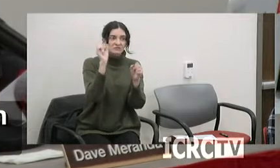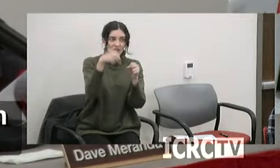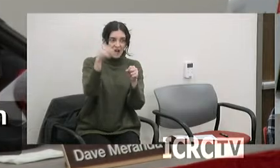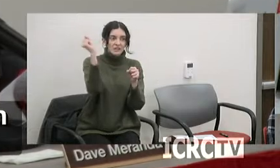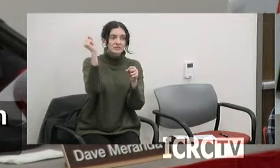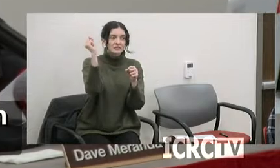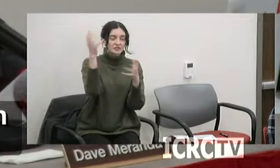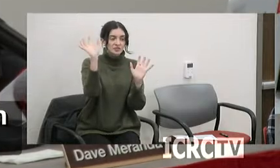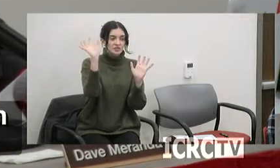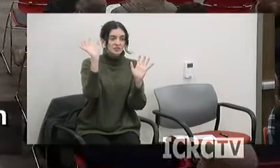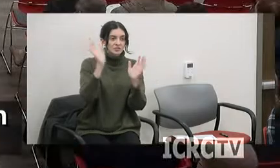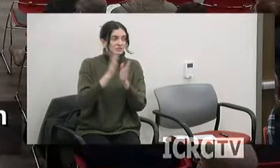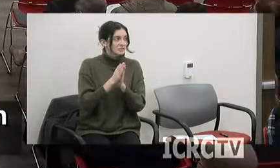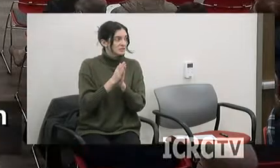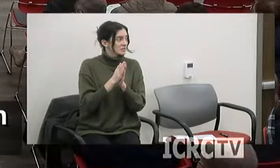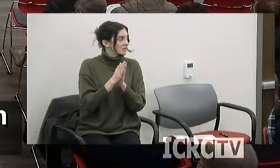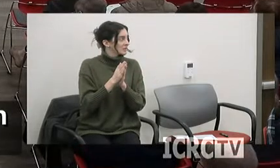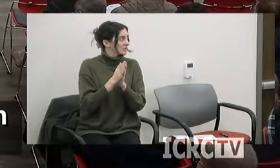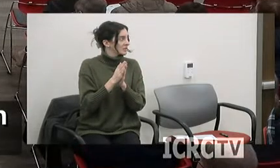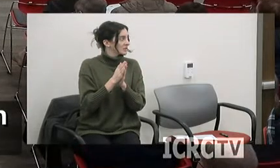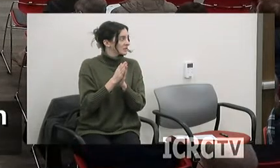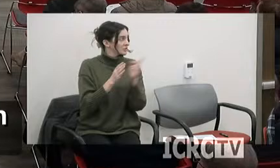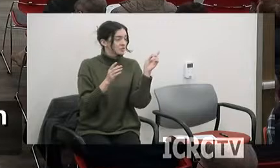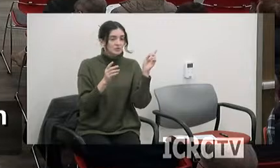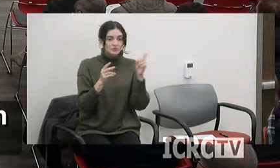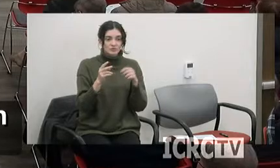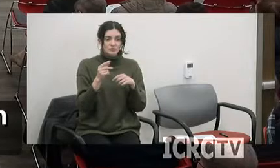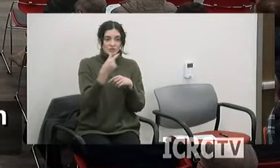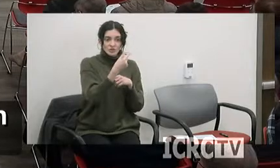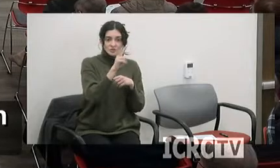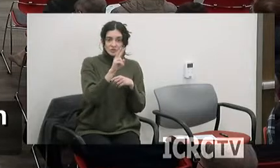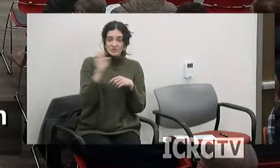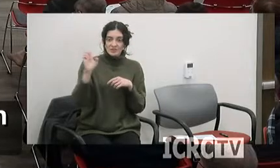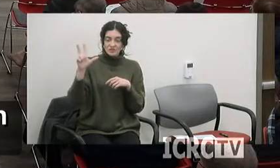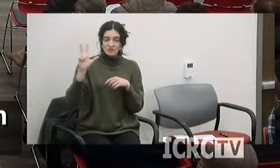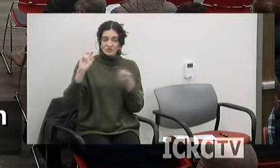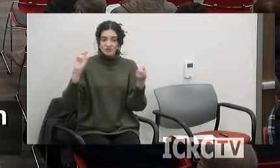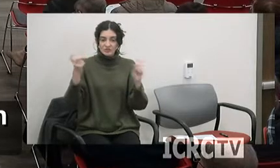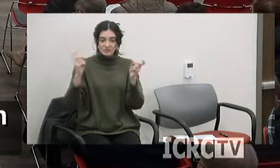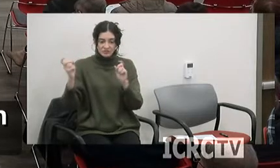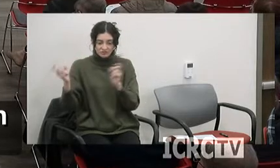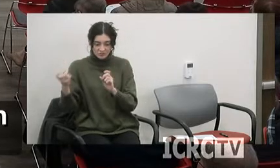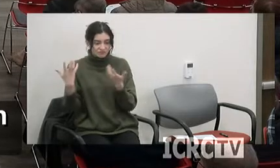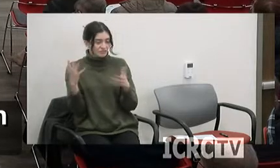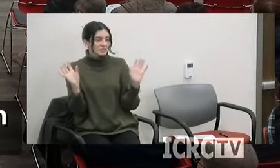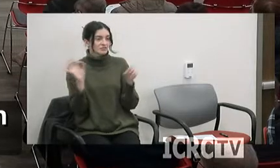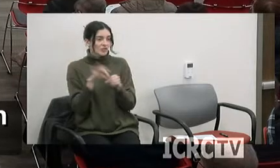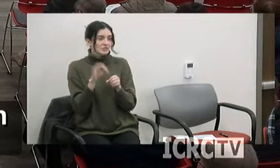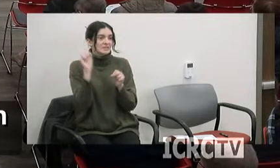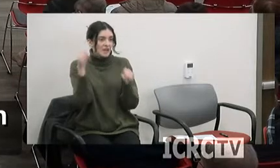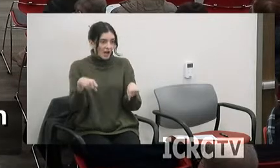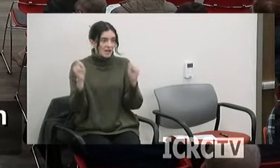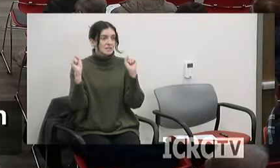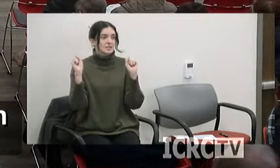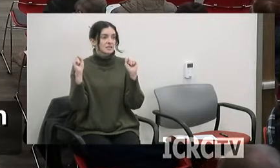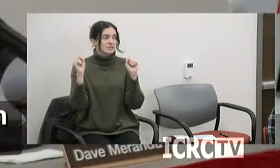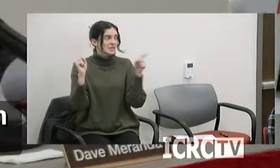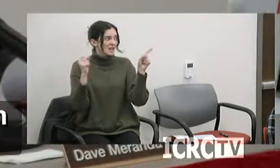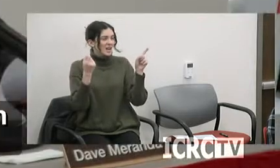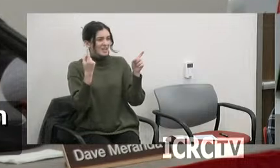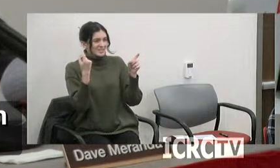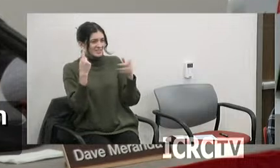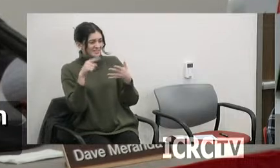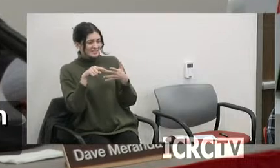do, so that's what we did. 2 changes voted on at one time. I understand that, but we had people making 2 motions and